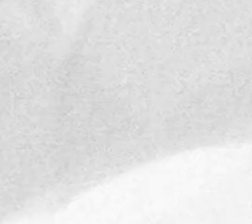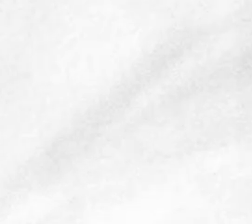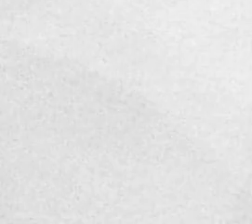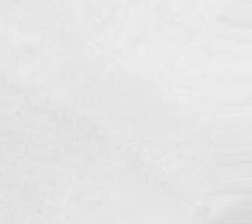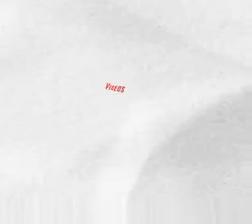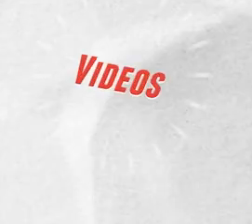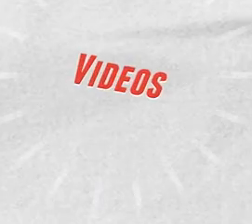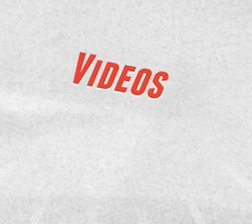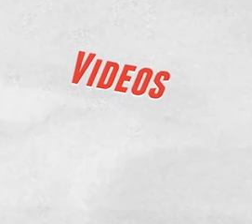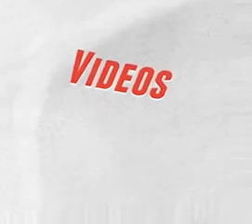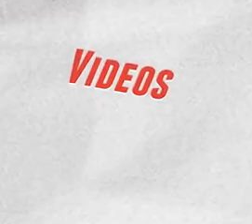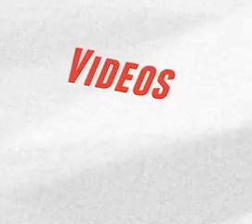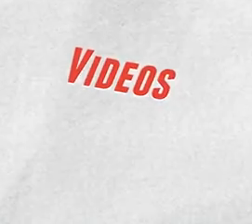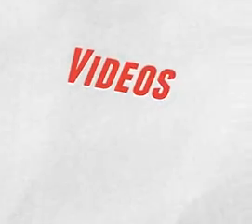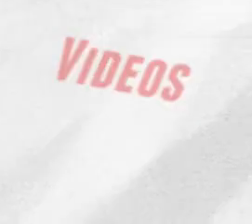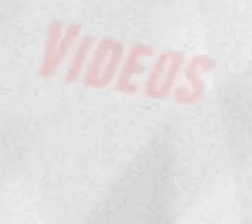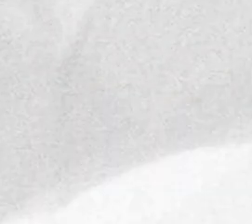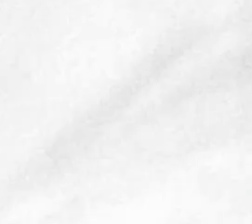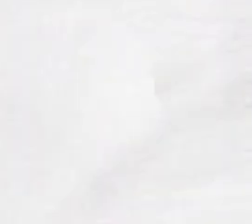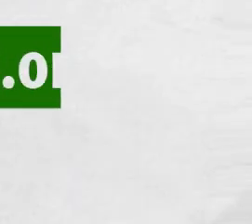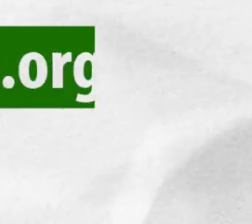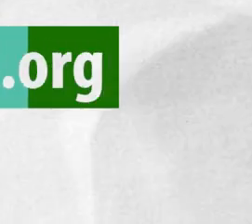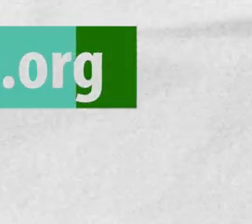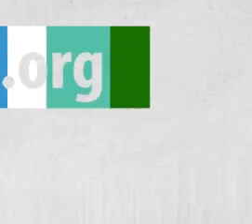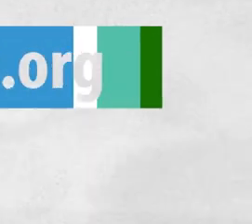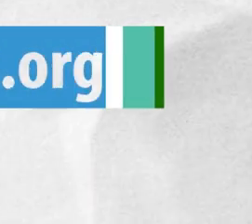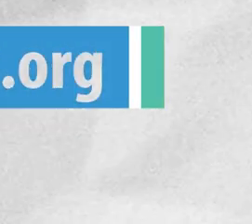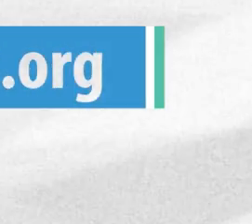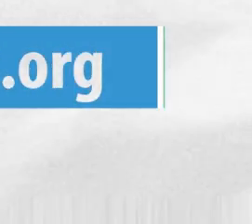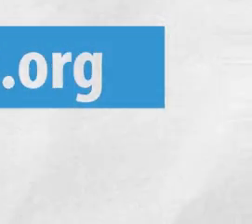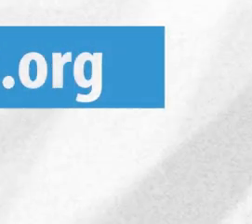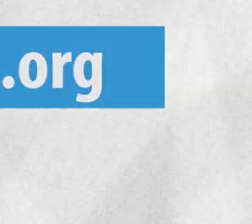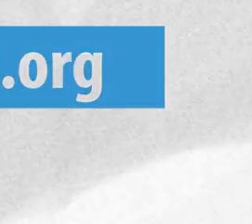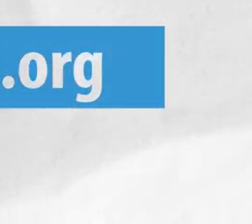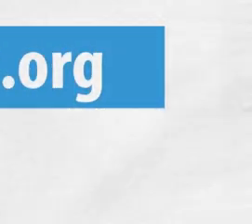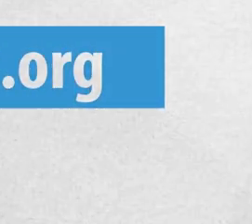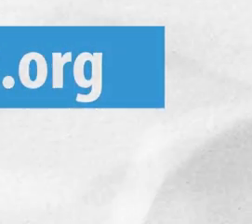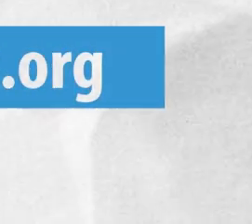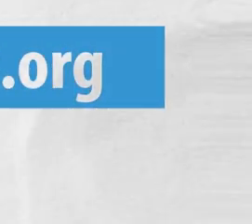Why not upload your writing, your videos, and your ideas to the Creativity